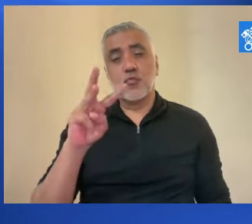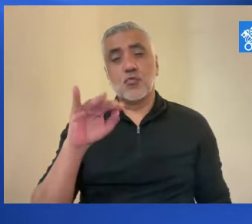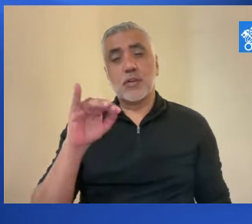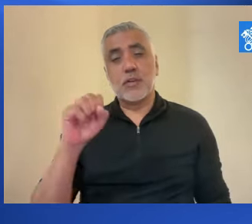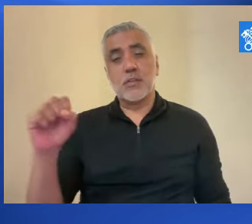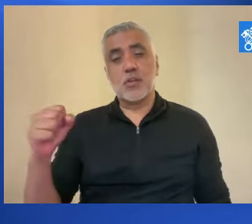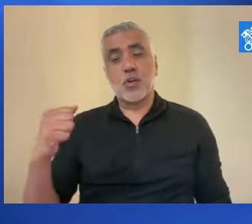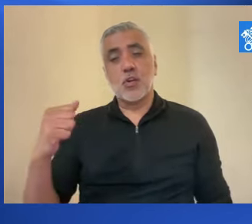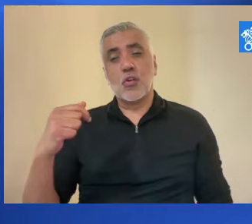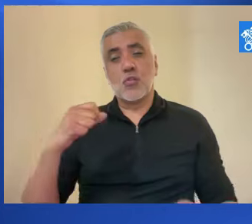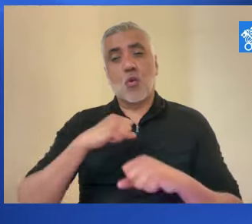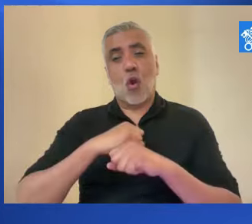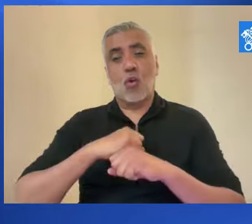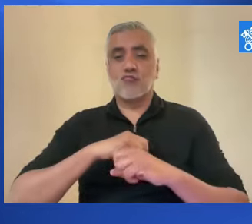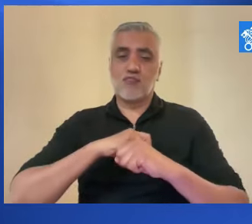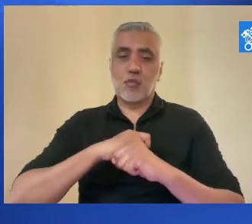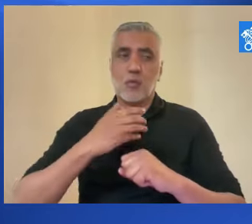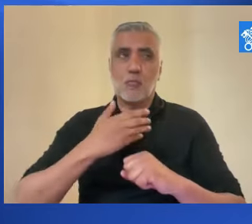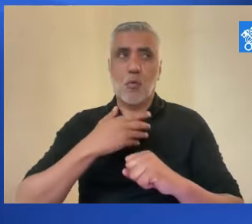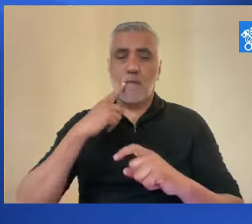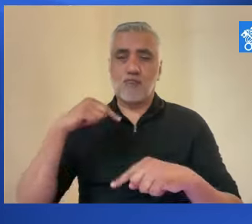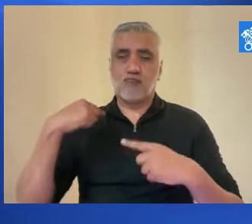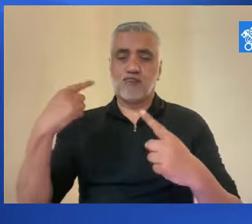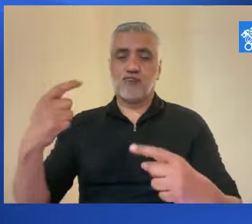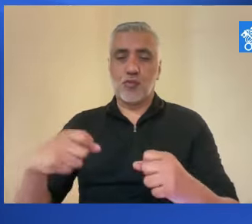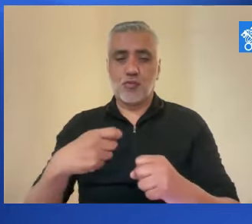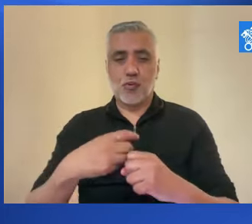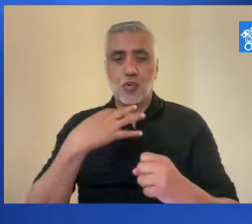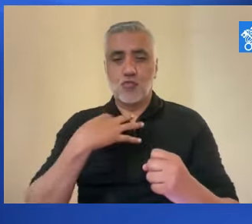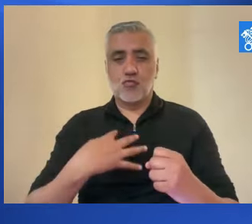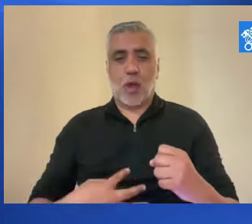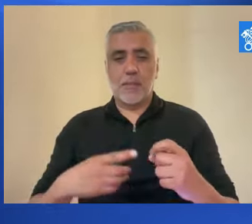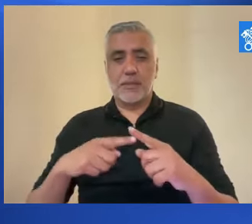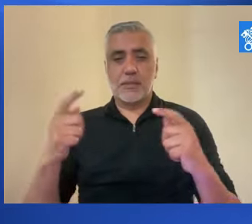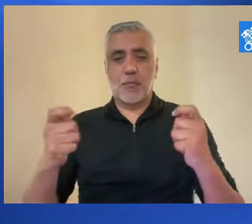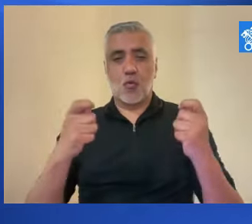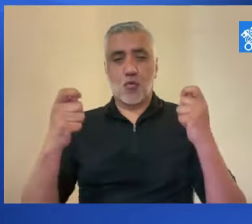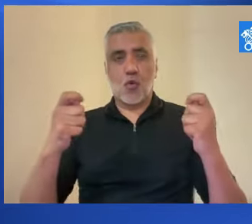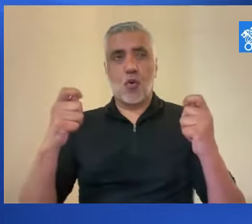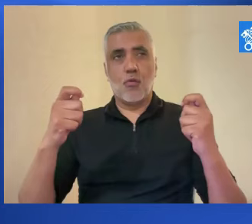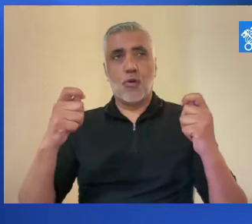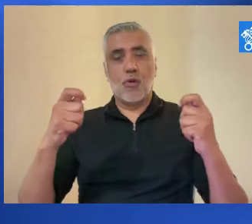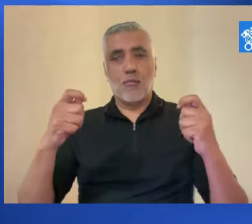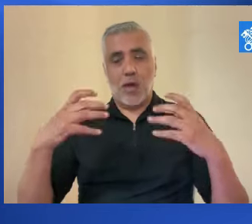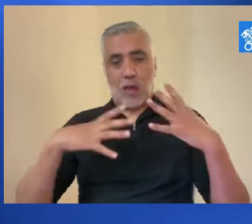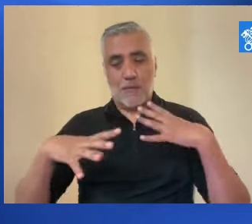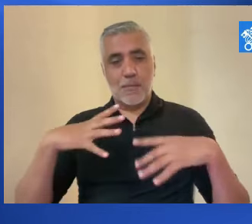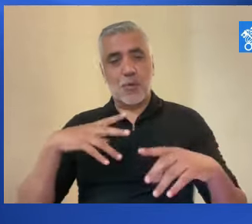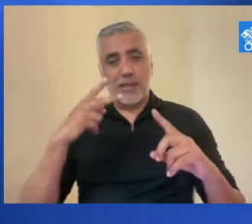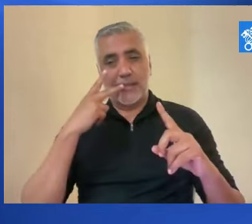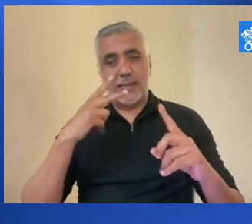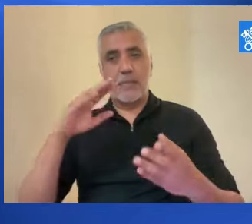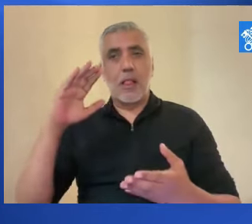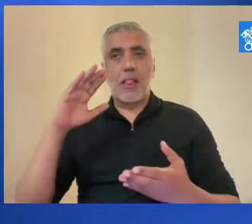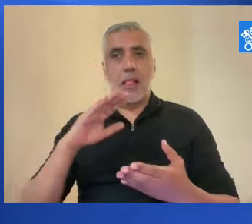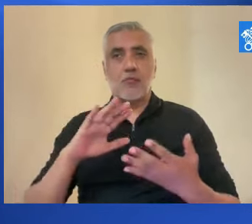These striped uniforms are their ceremonial outfits, but you can also see them, they're less conspicuous, wearing these dark suits around the Pope, and that's when they're kind of